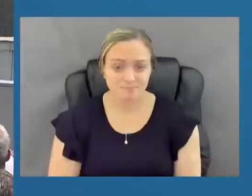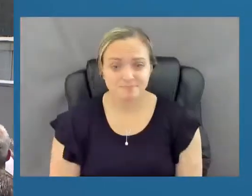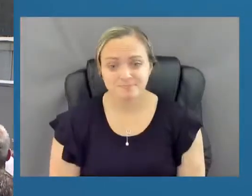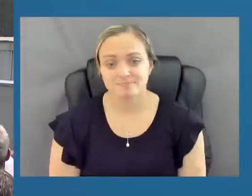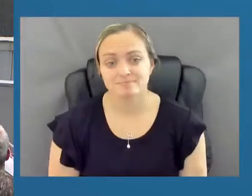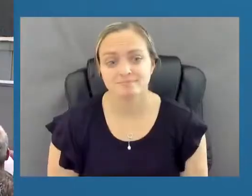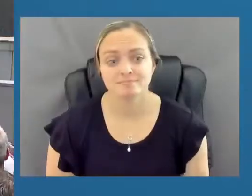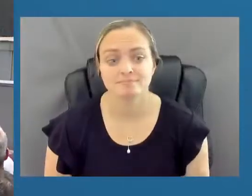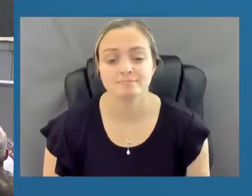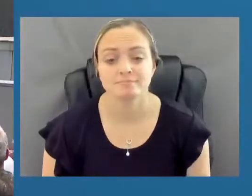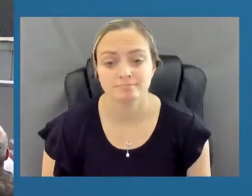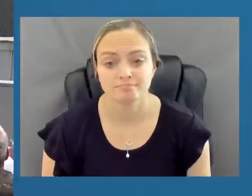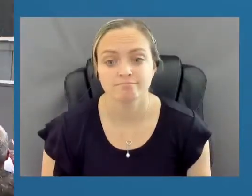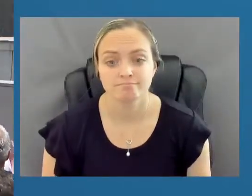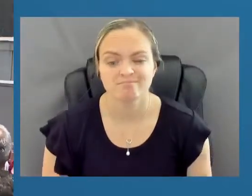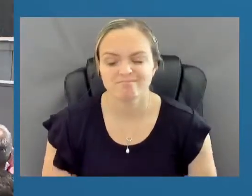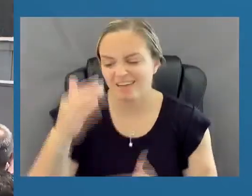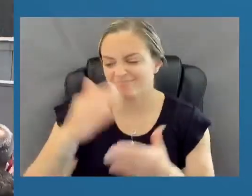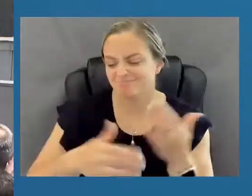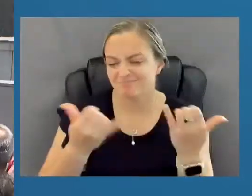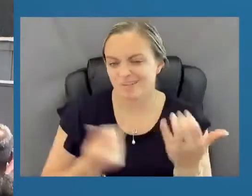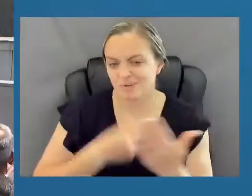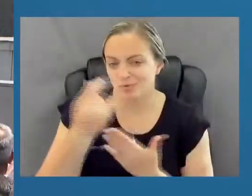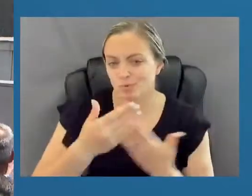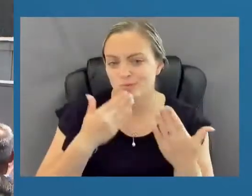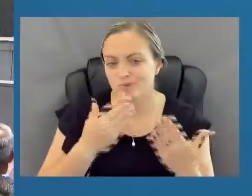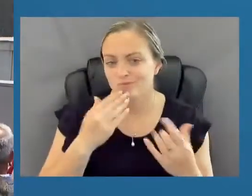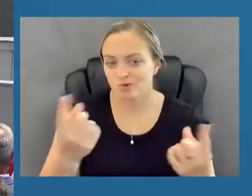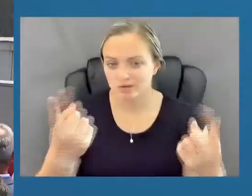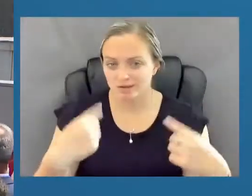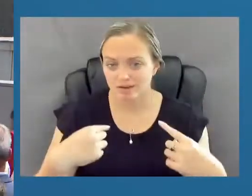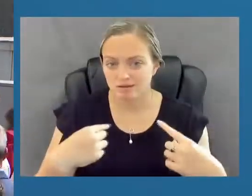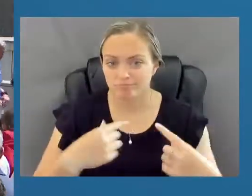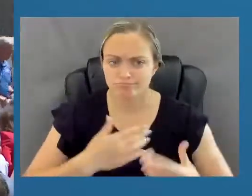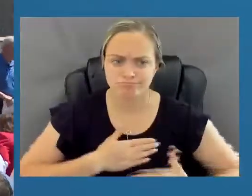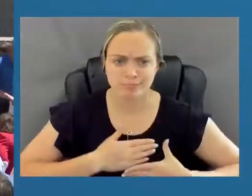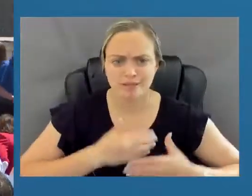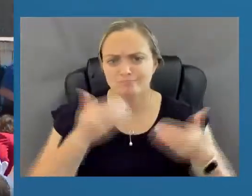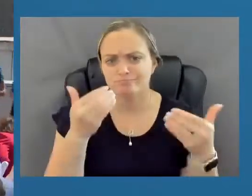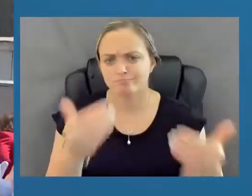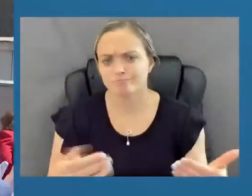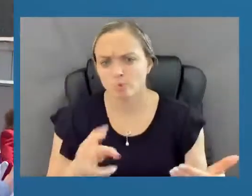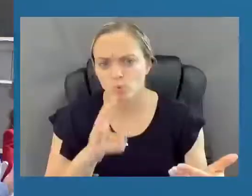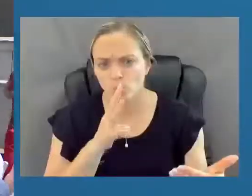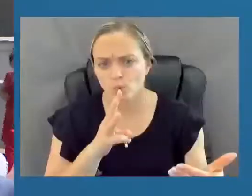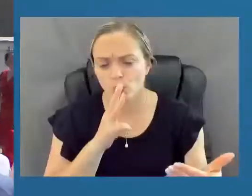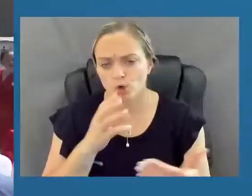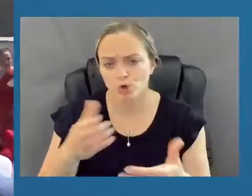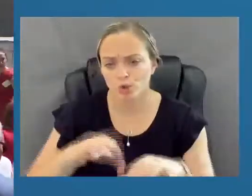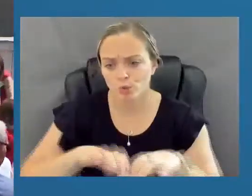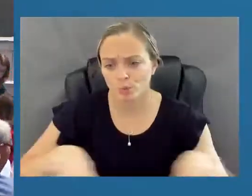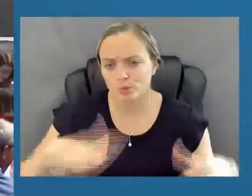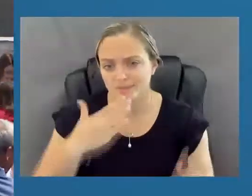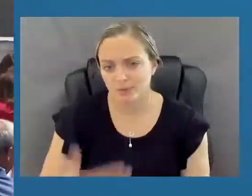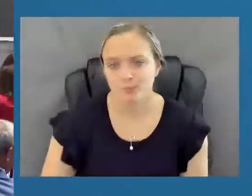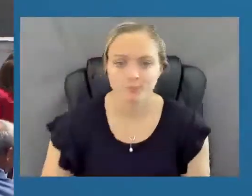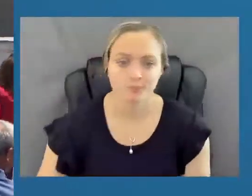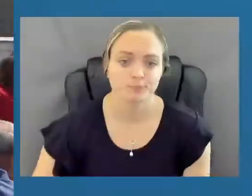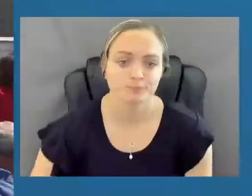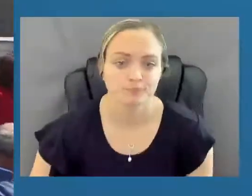That concludes today's program. Thank you for attending. Please help yourself to the water in the coolers. Thank you.